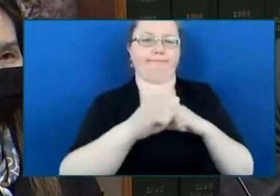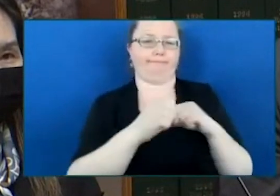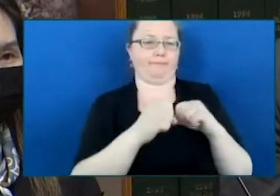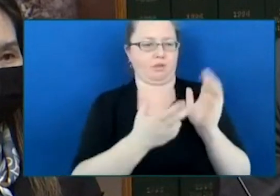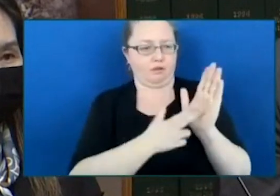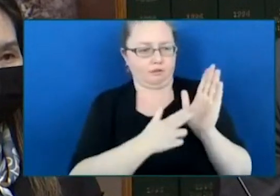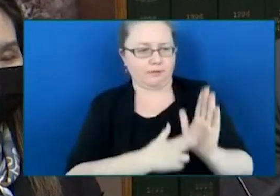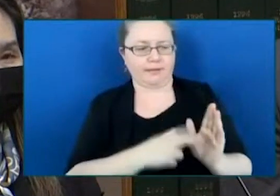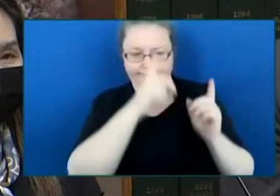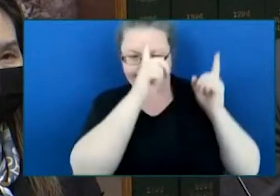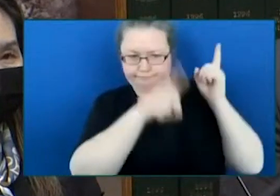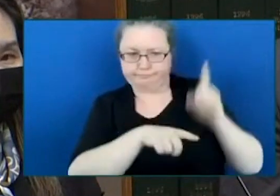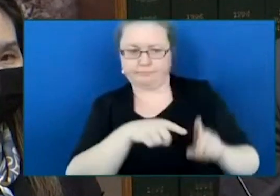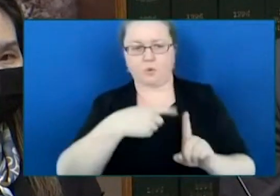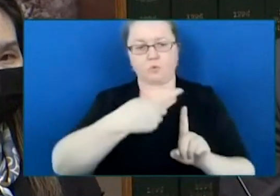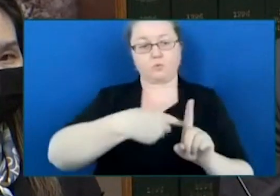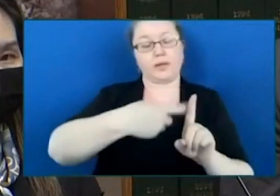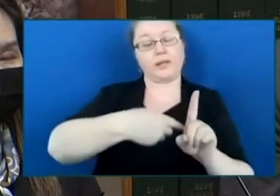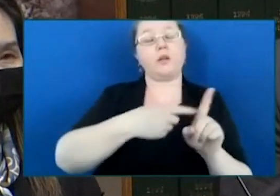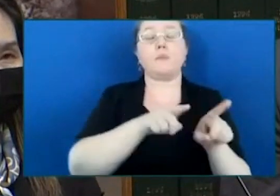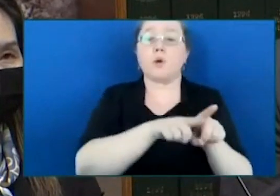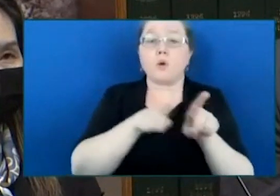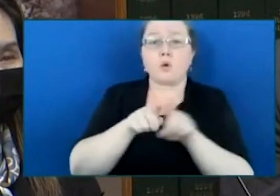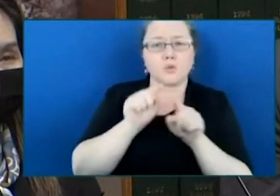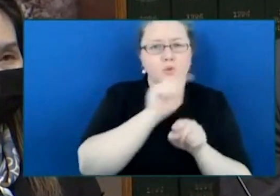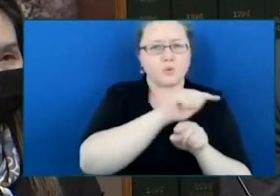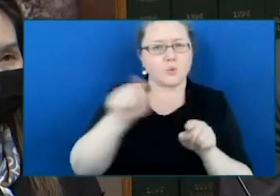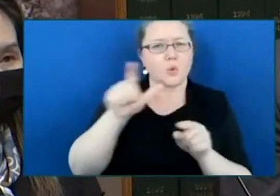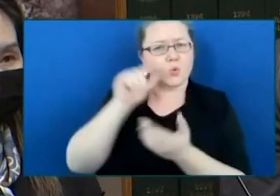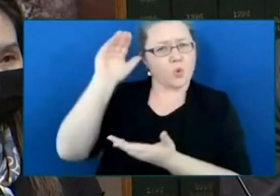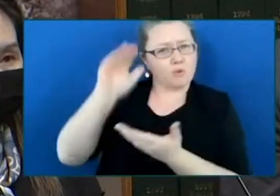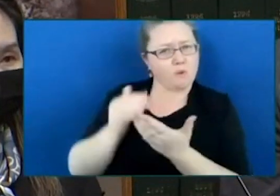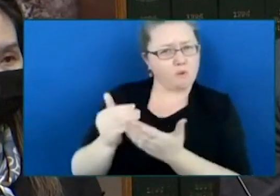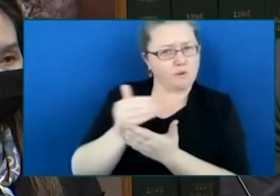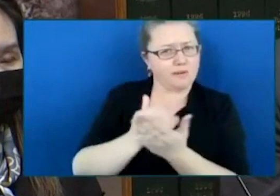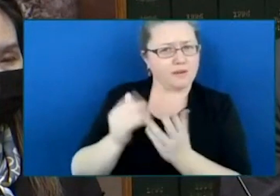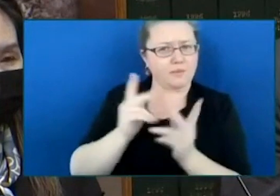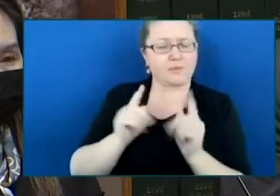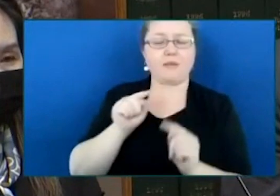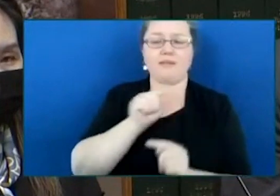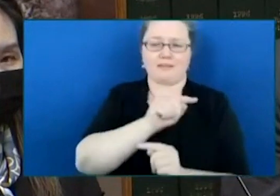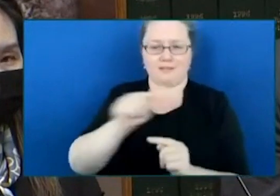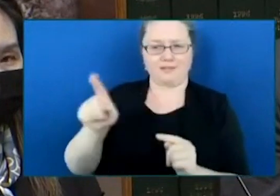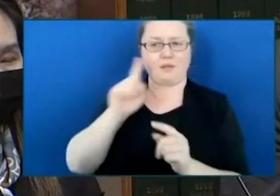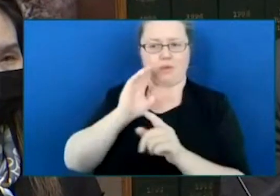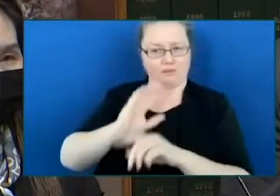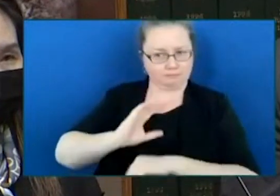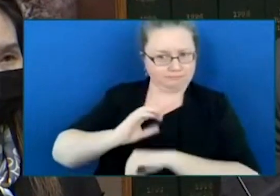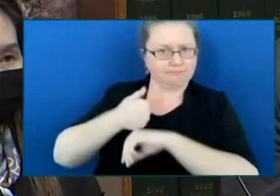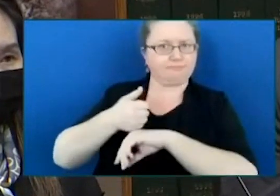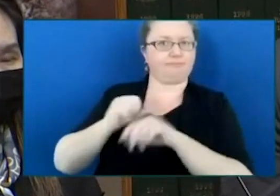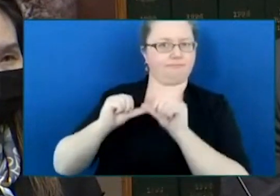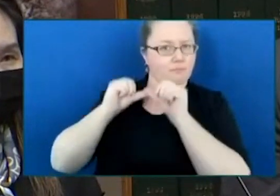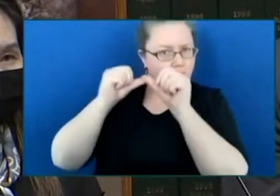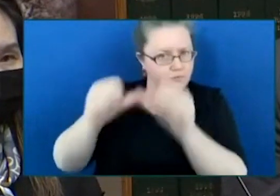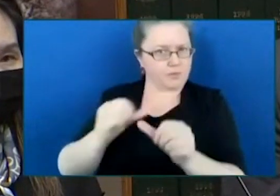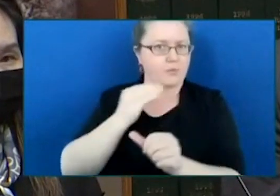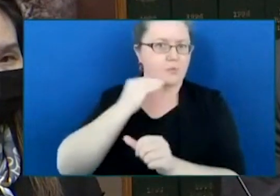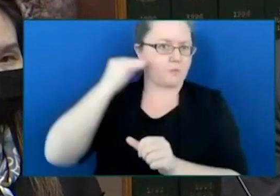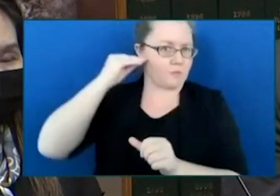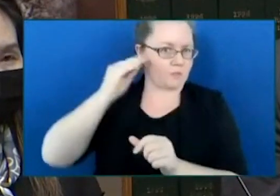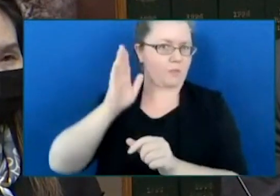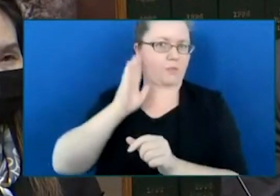rent supplements will help thousands of low-income people find secure housing in the rental market, and it comes with wraparound supports. While an immediate response